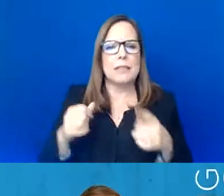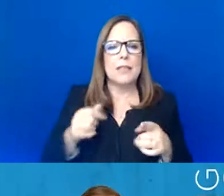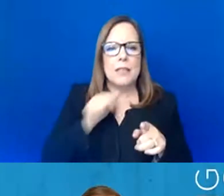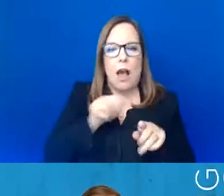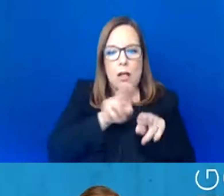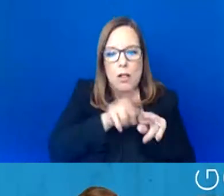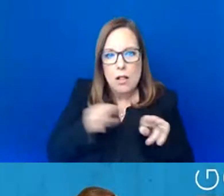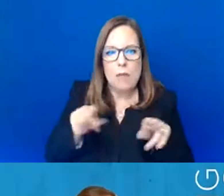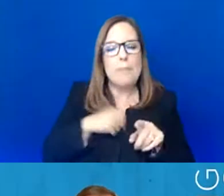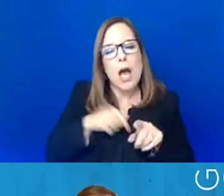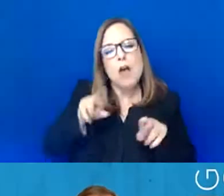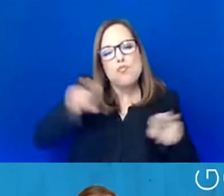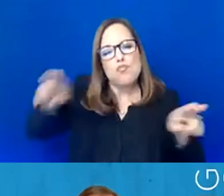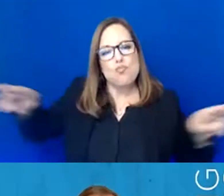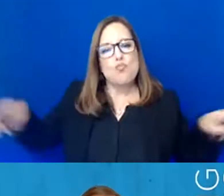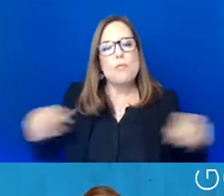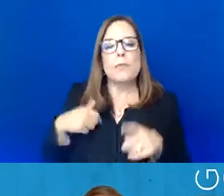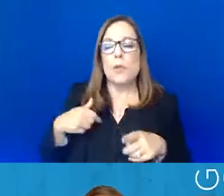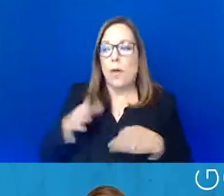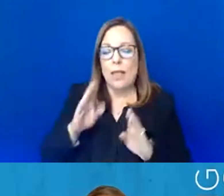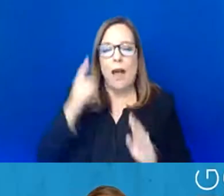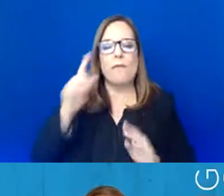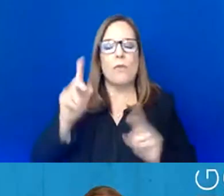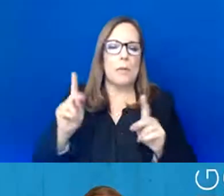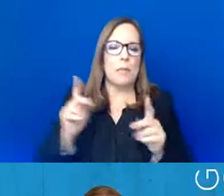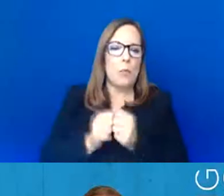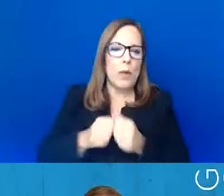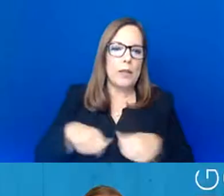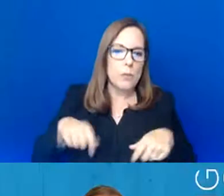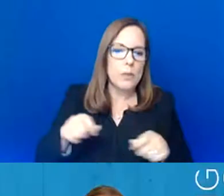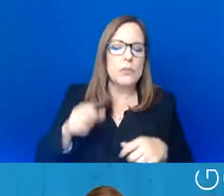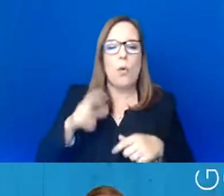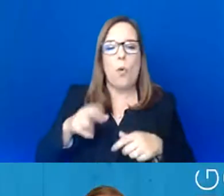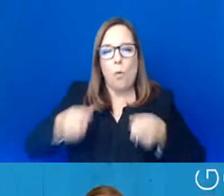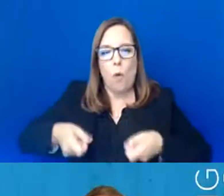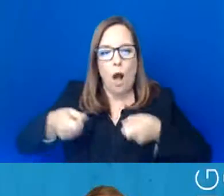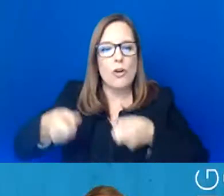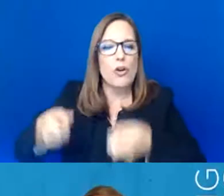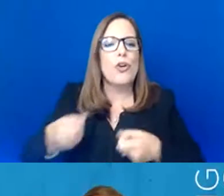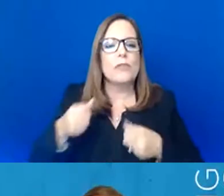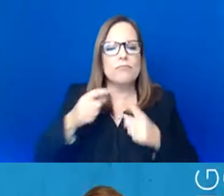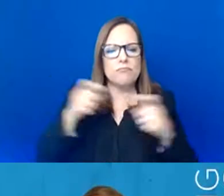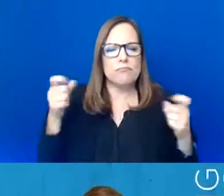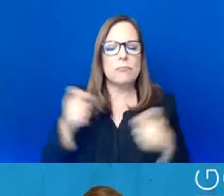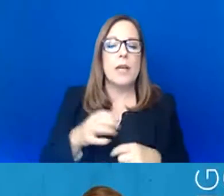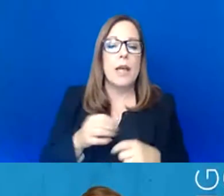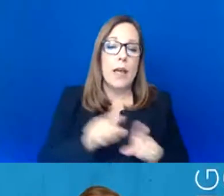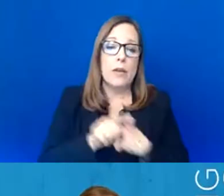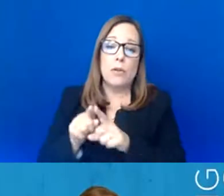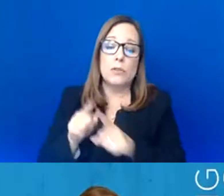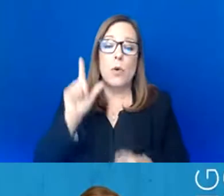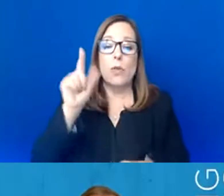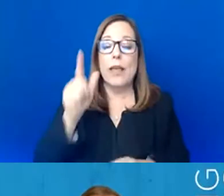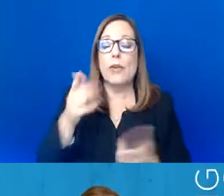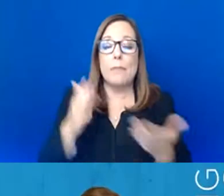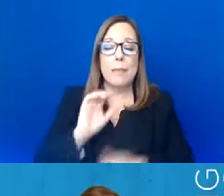resources into those areas. And then longer term might even be looking at dedicated older adult shelters